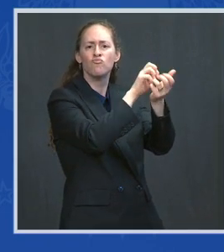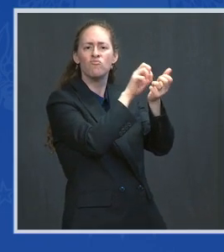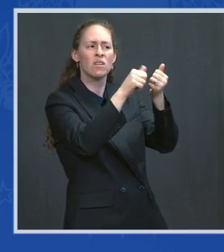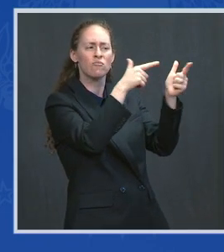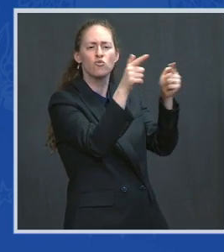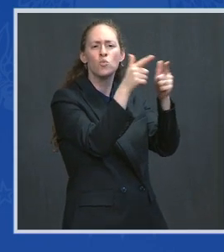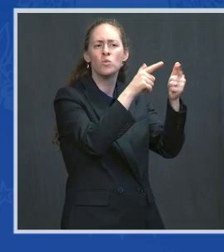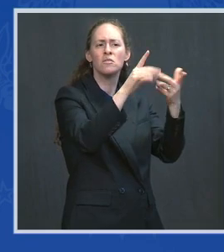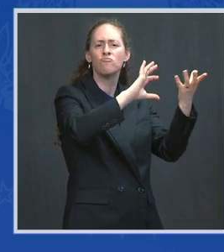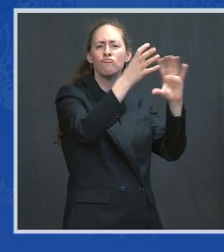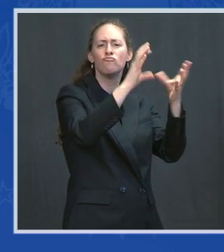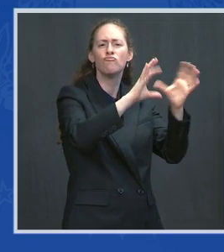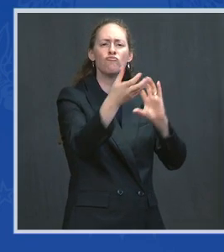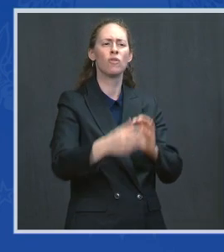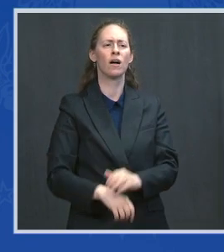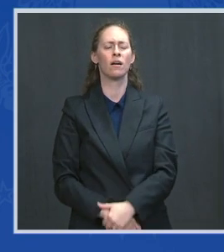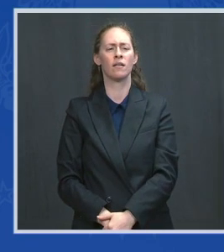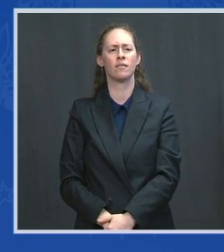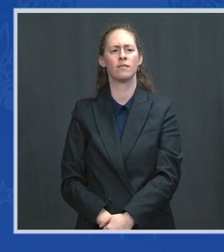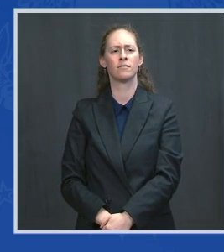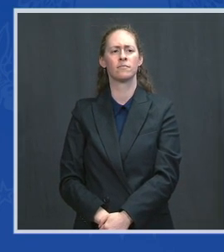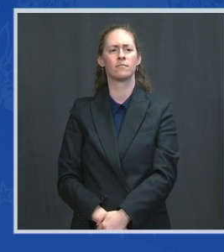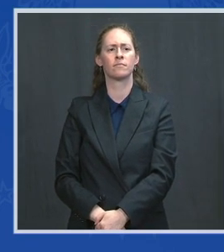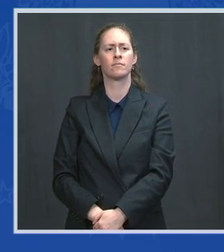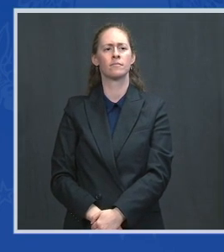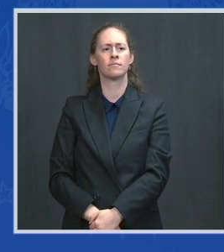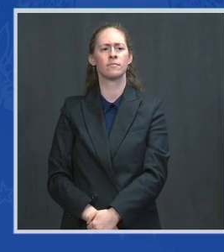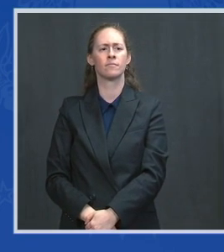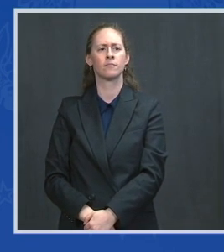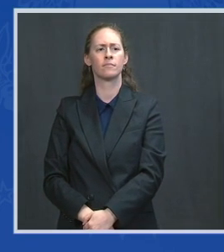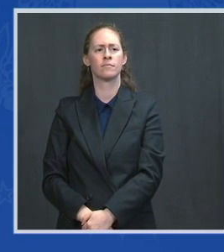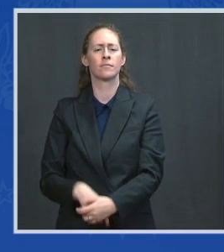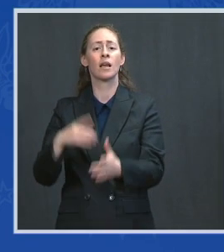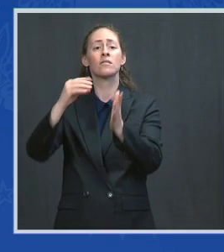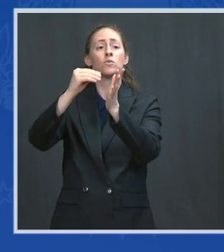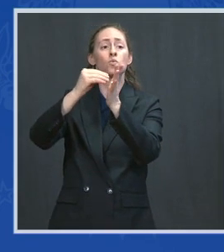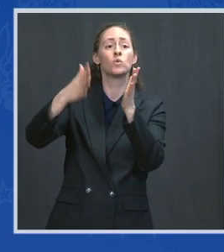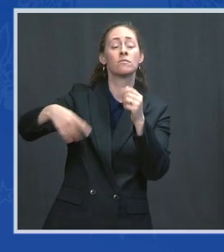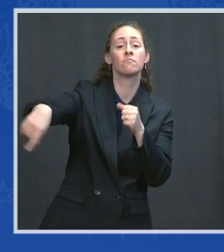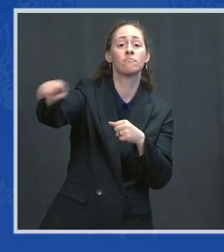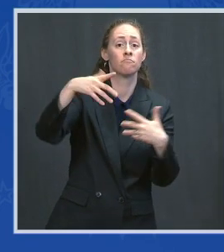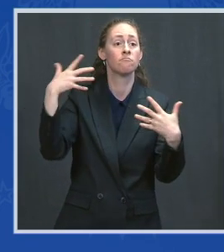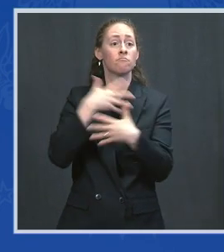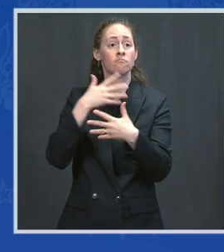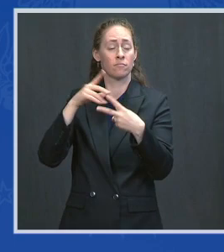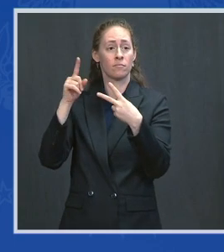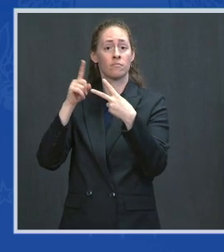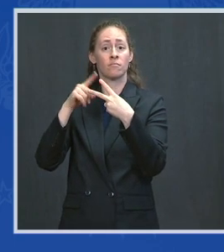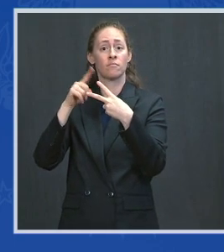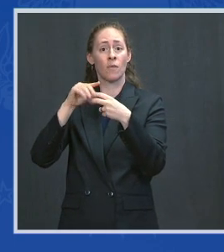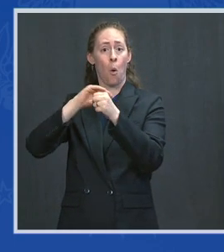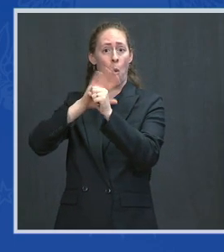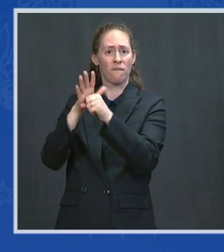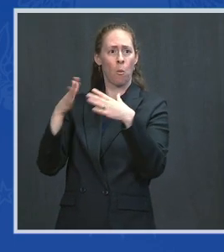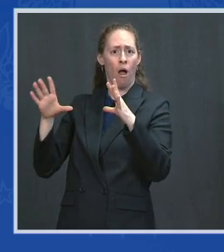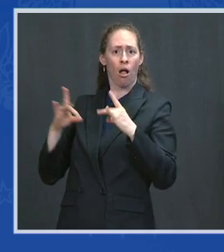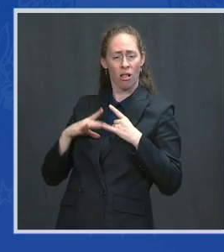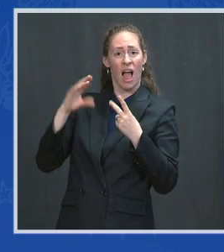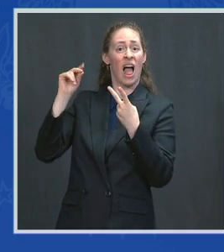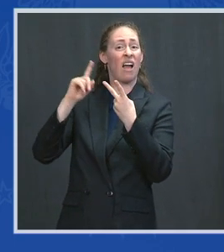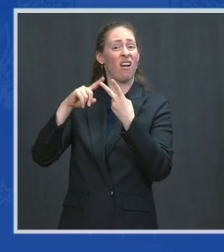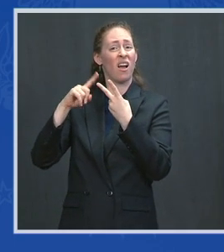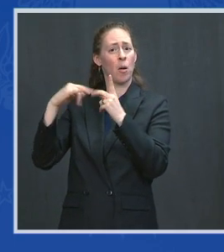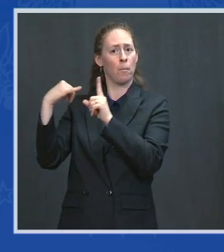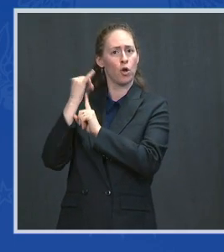COVID-19 and being bullied. Documented incidents of hate against Asian Americans has seen a shocking spike, as the